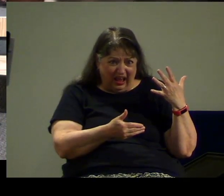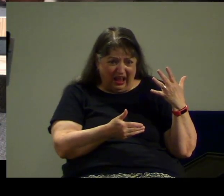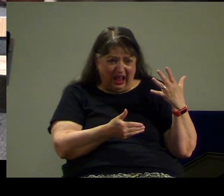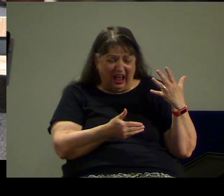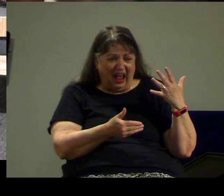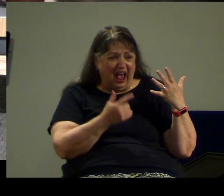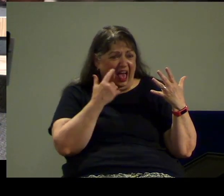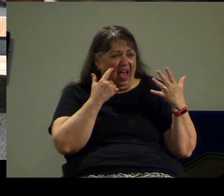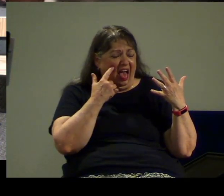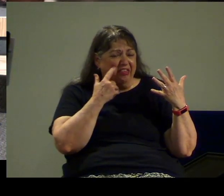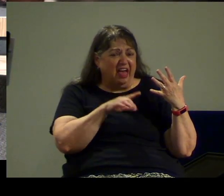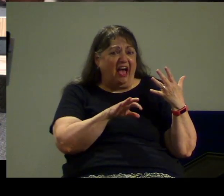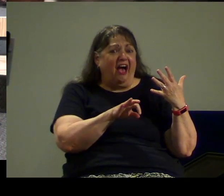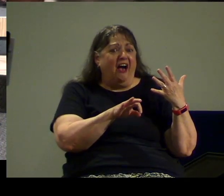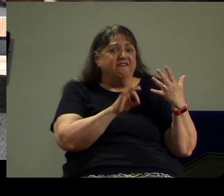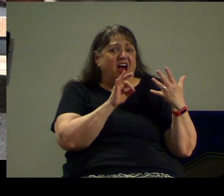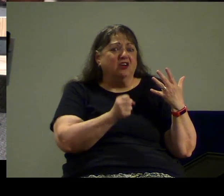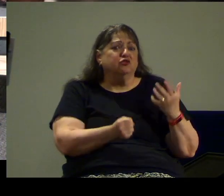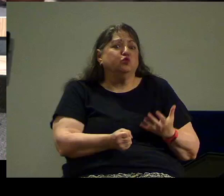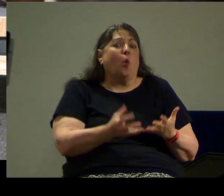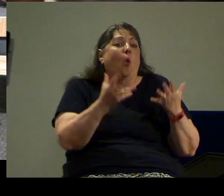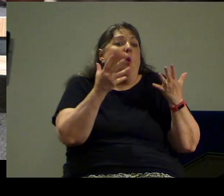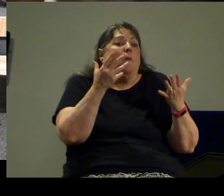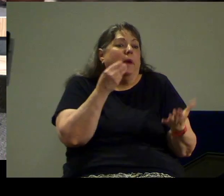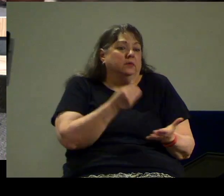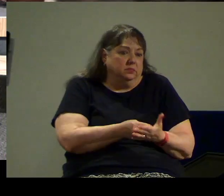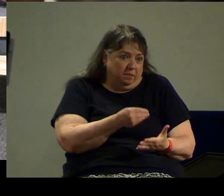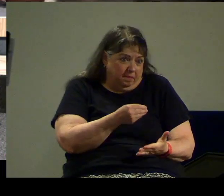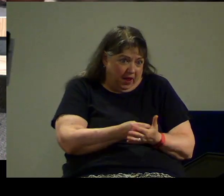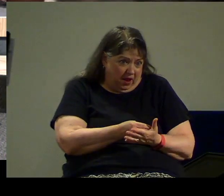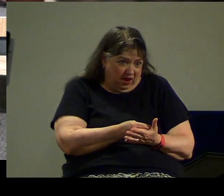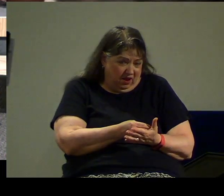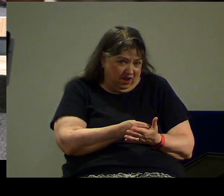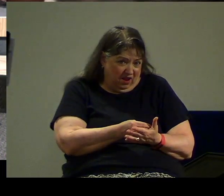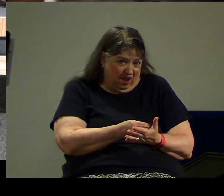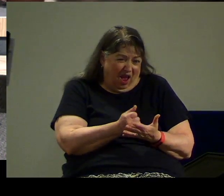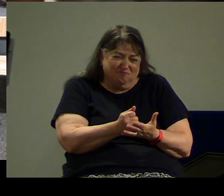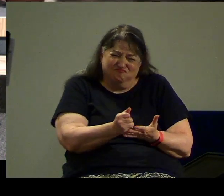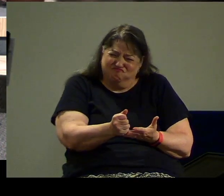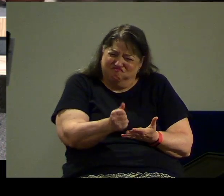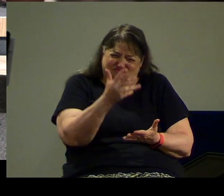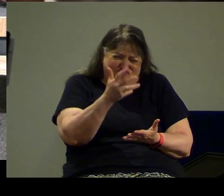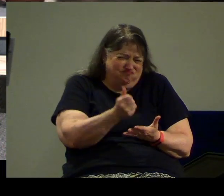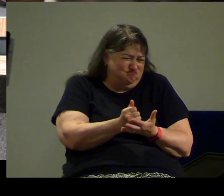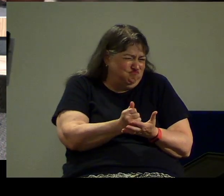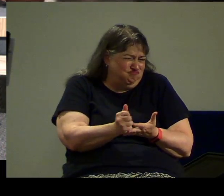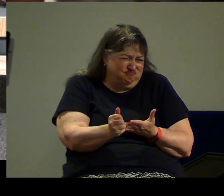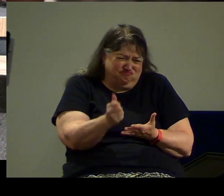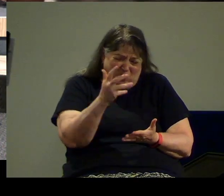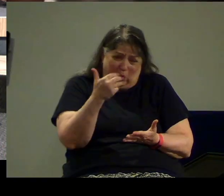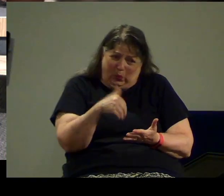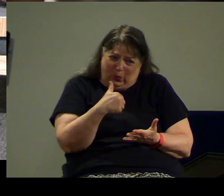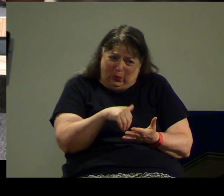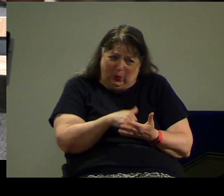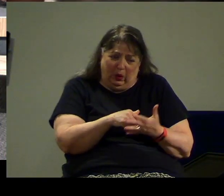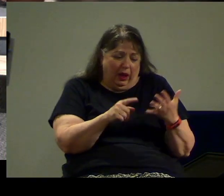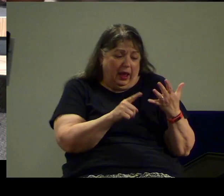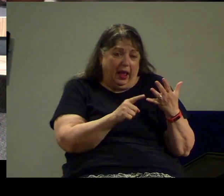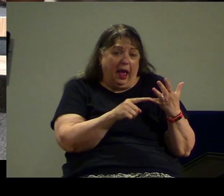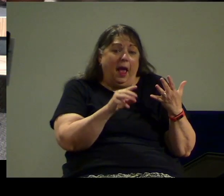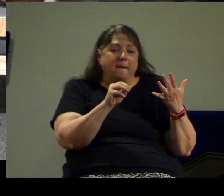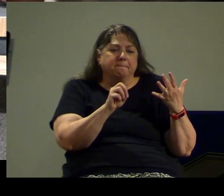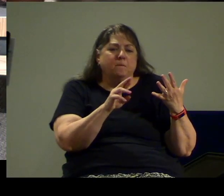they had amassed a large amount of wealth. They had amassed a large amount of wealth. And when Morgan died,